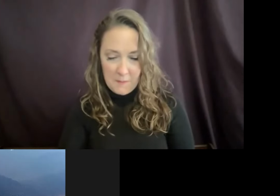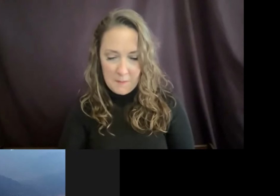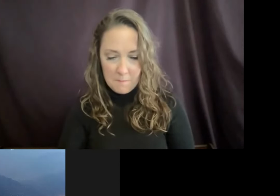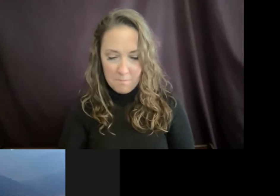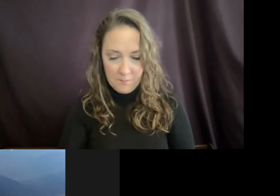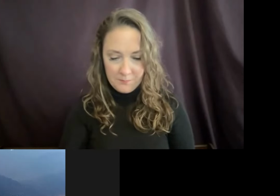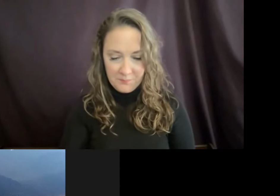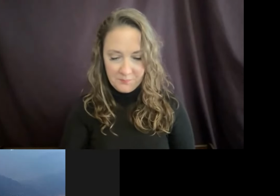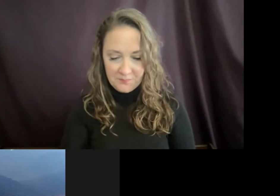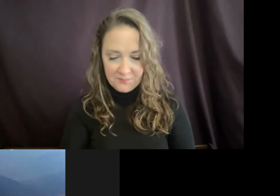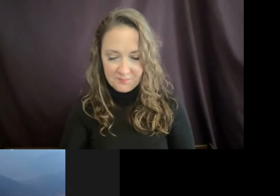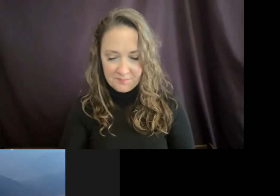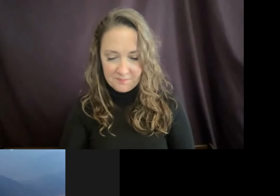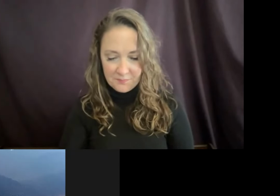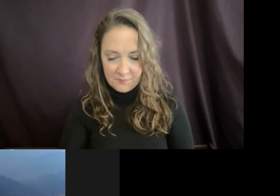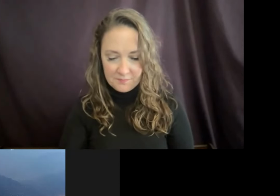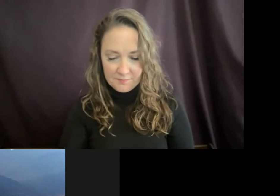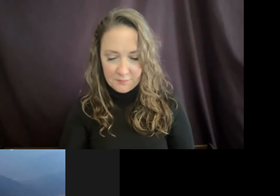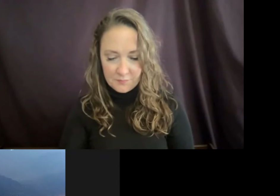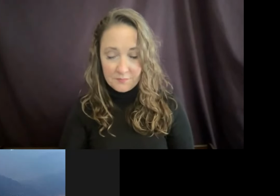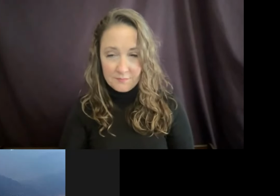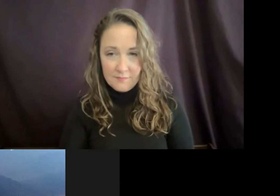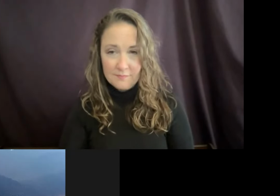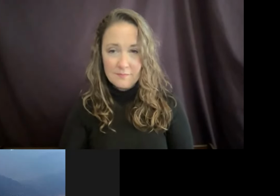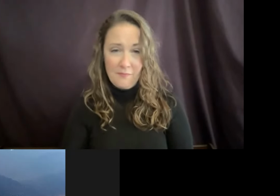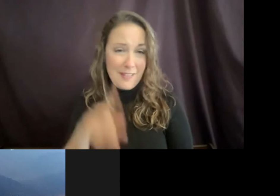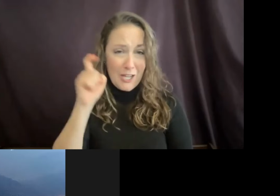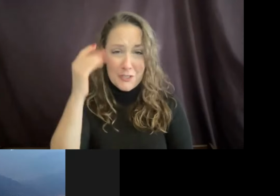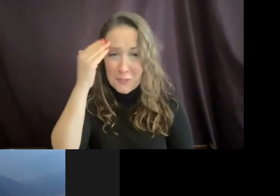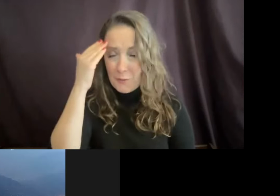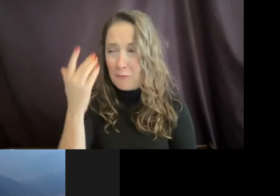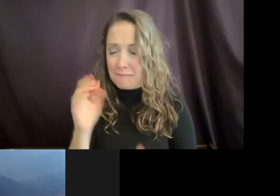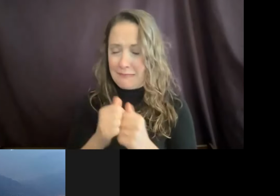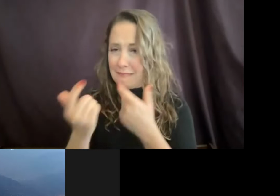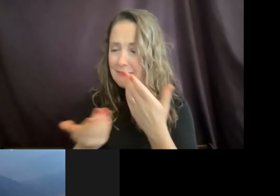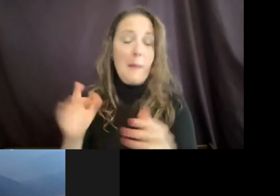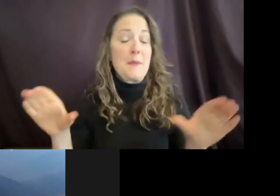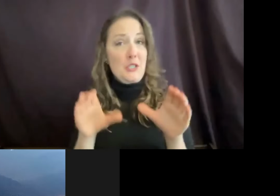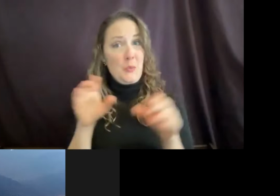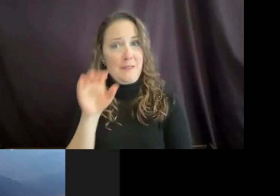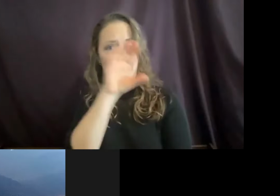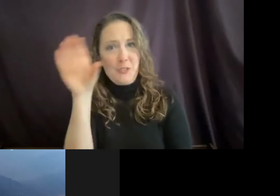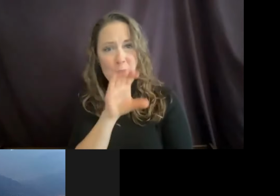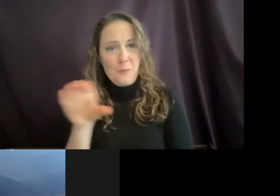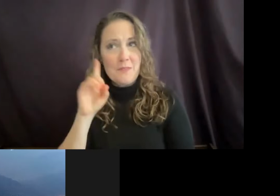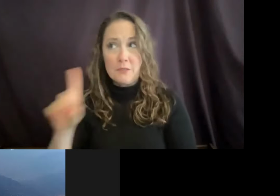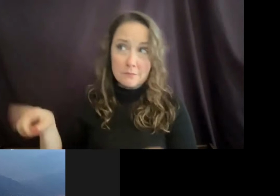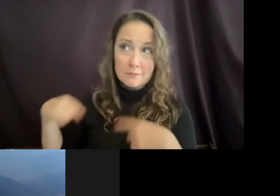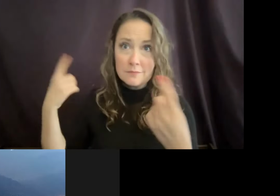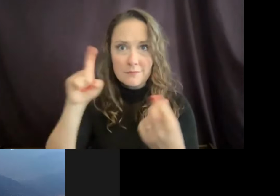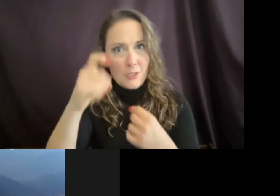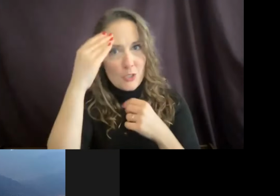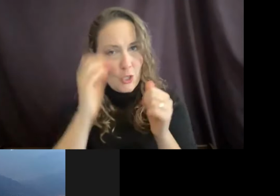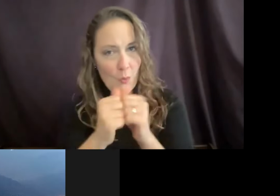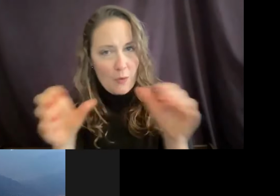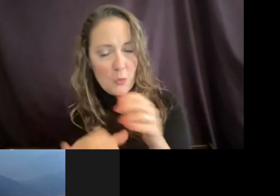what should not be a new thing for me. I've been doing Zooms for a long time. I should know how to do